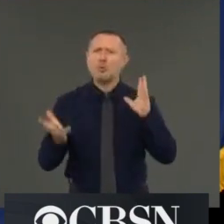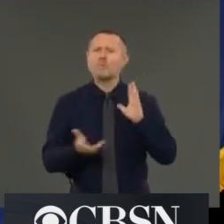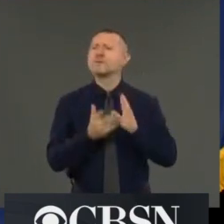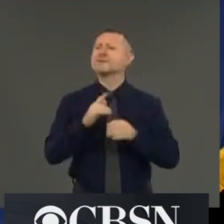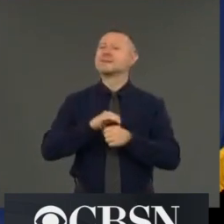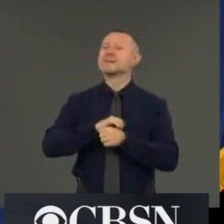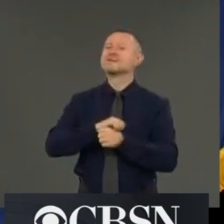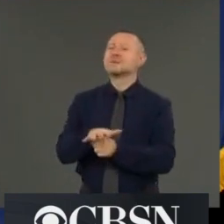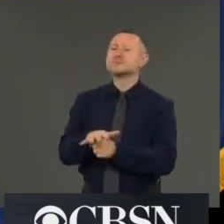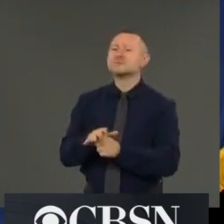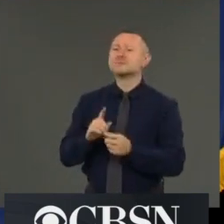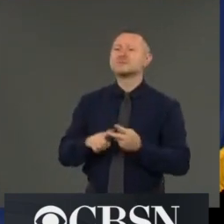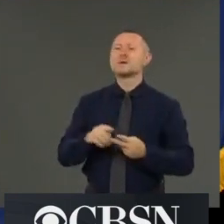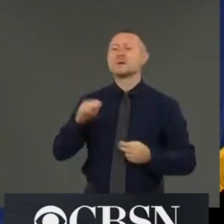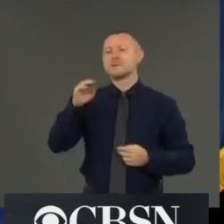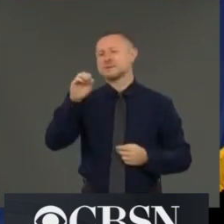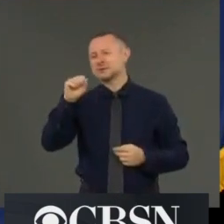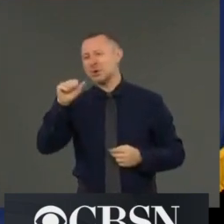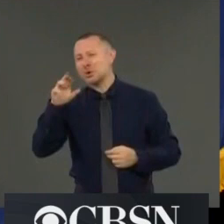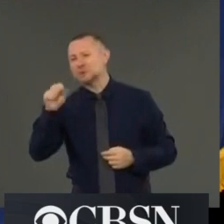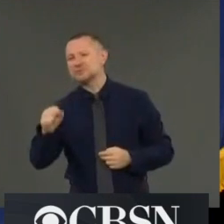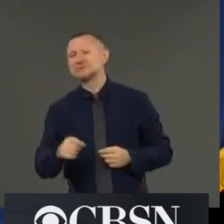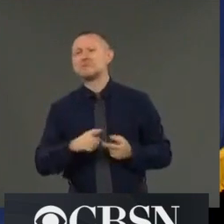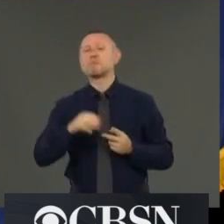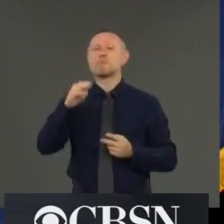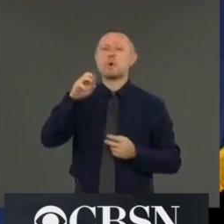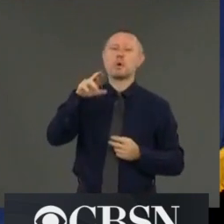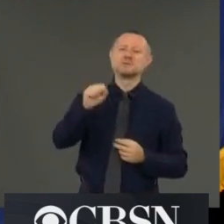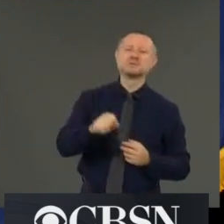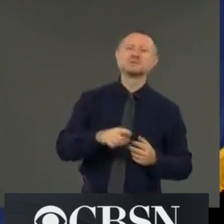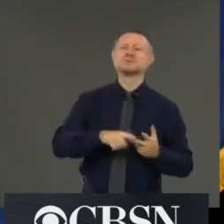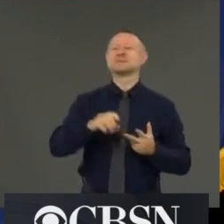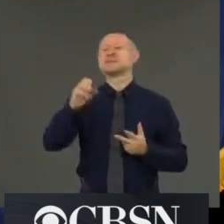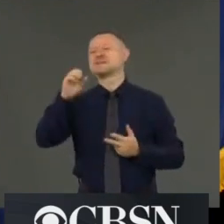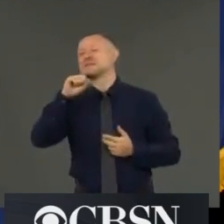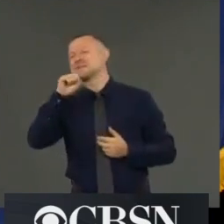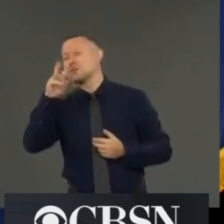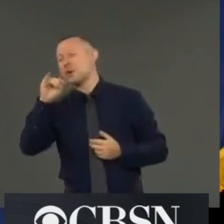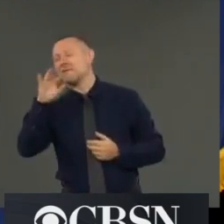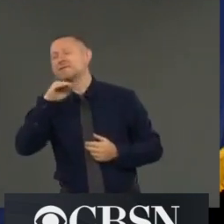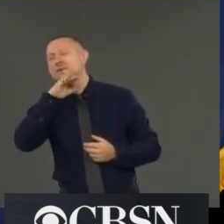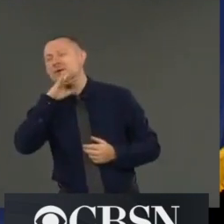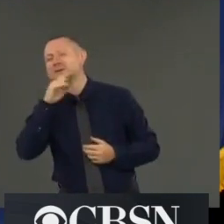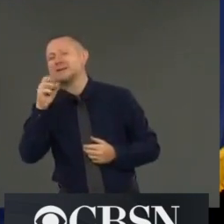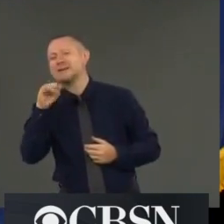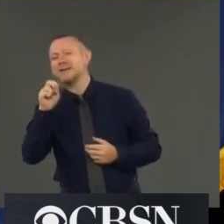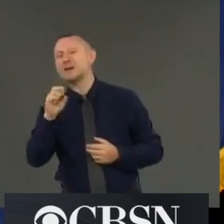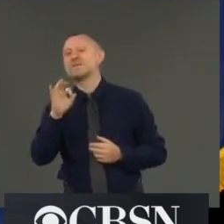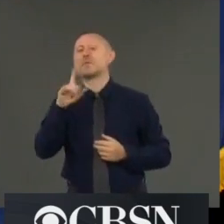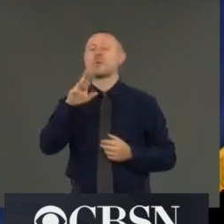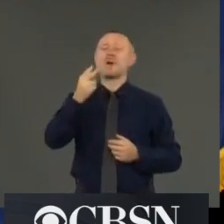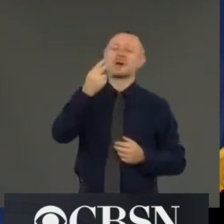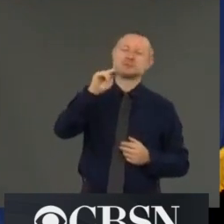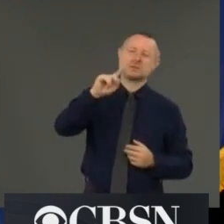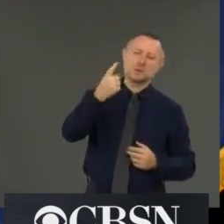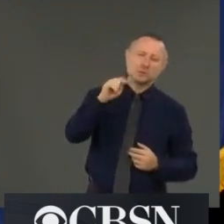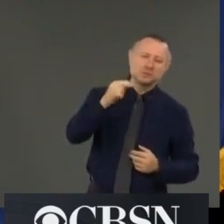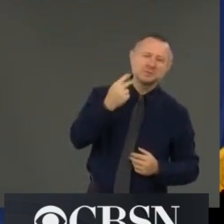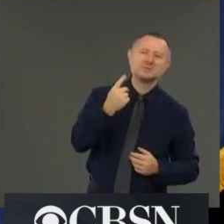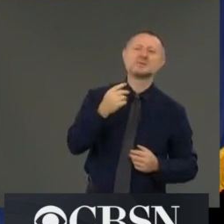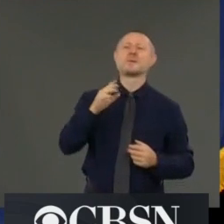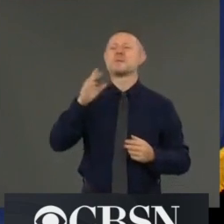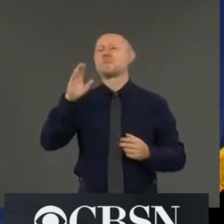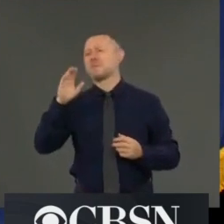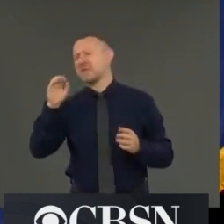like SARS, like swine flu, like H1N1, like Ebola. That's what they do. State government doesn't